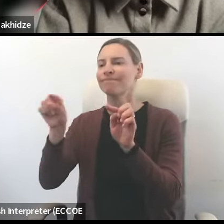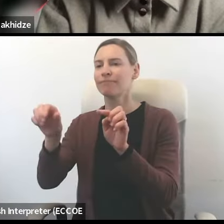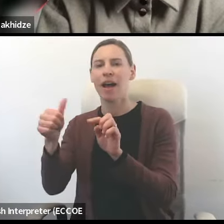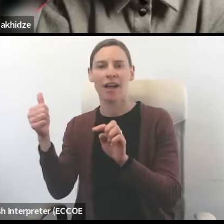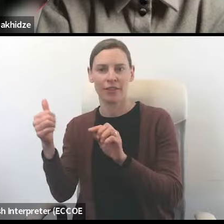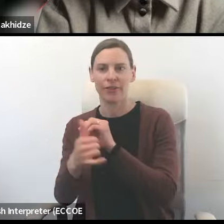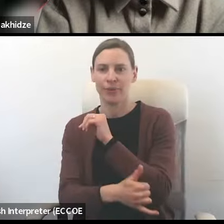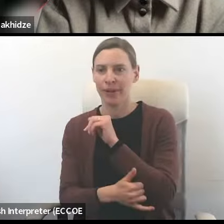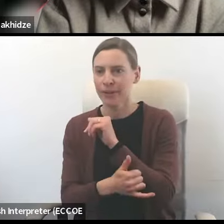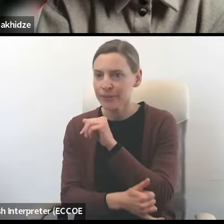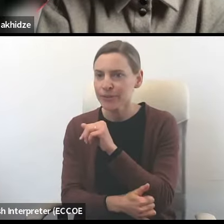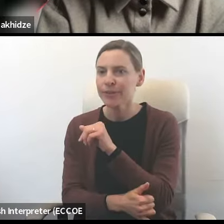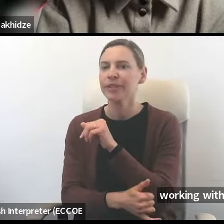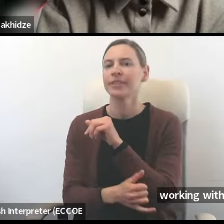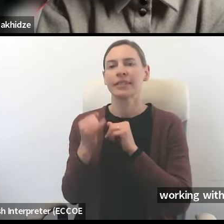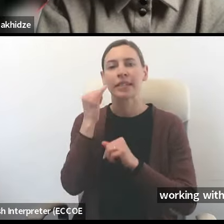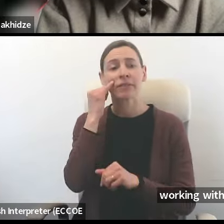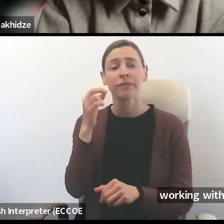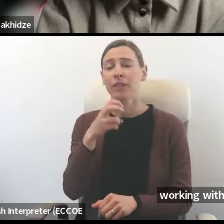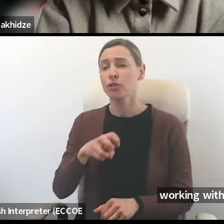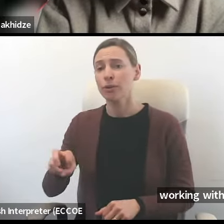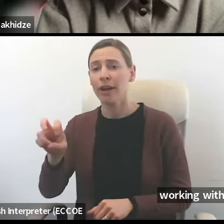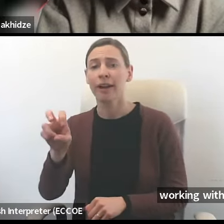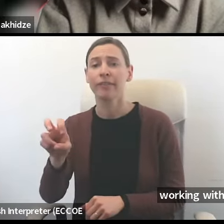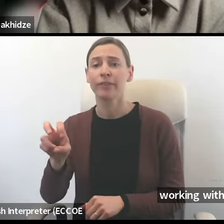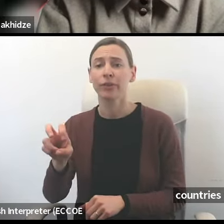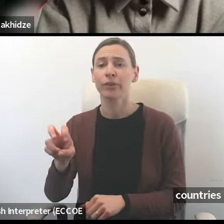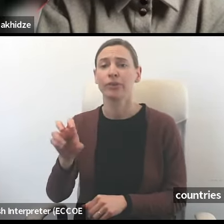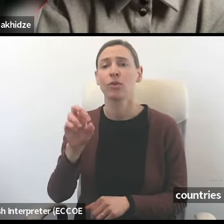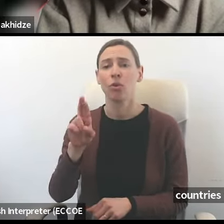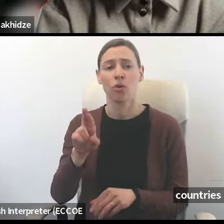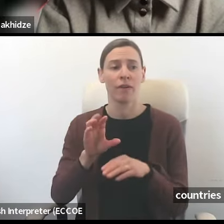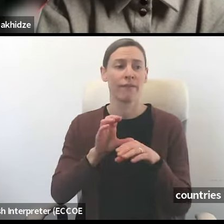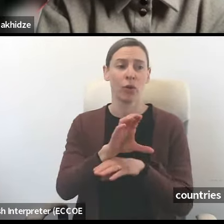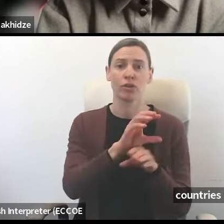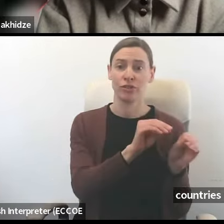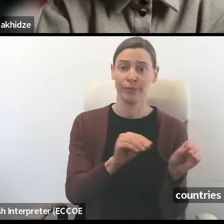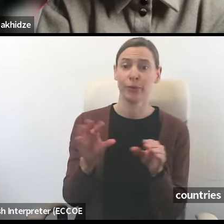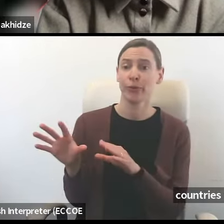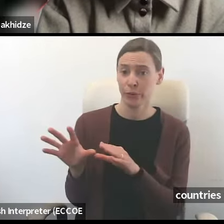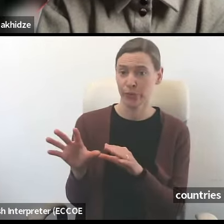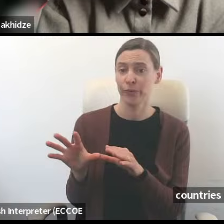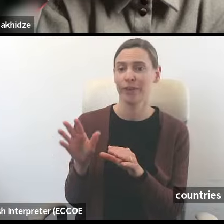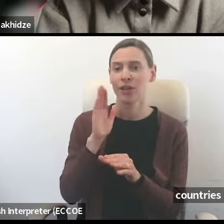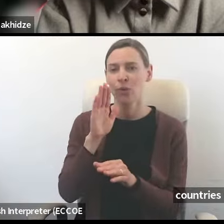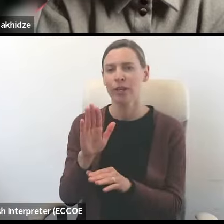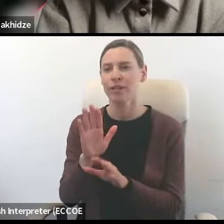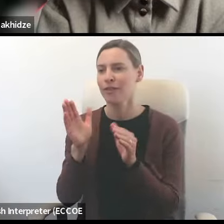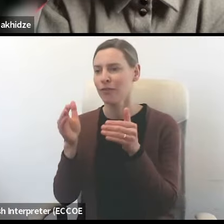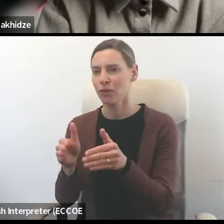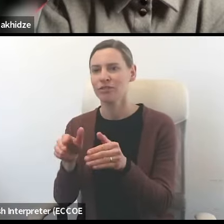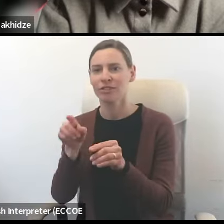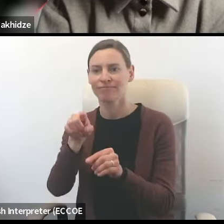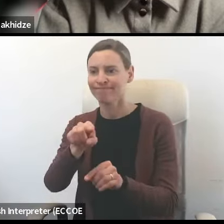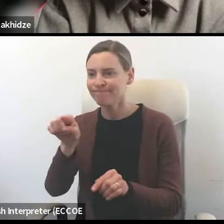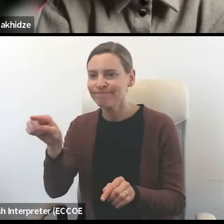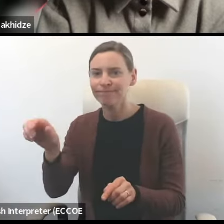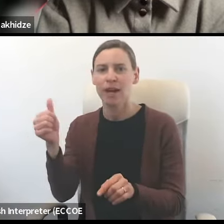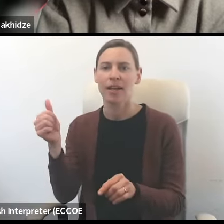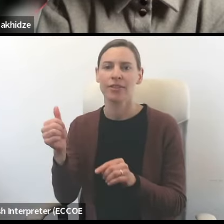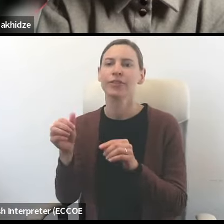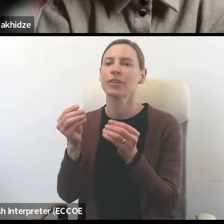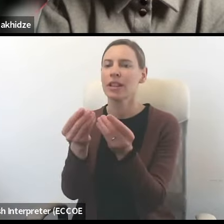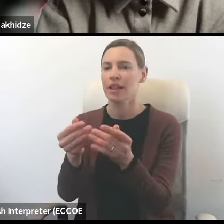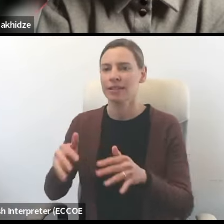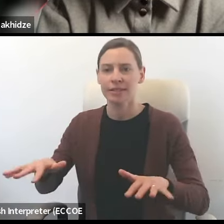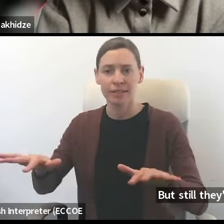travel, where I'm displaced. But still, they're like I work with them as landscapes, as environments